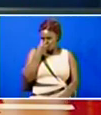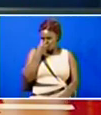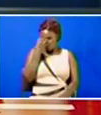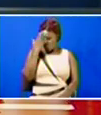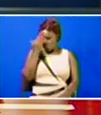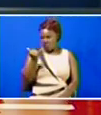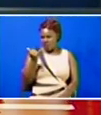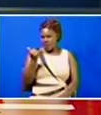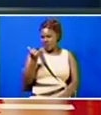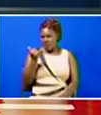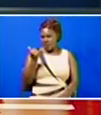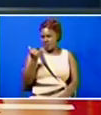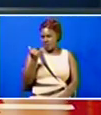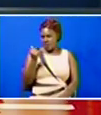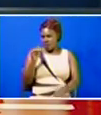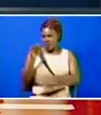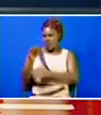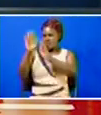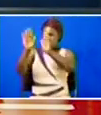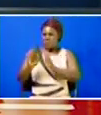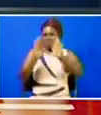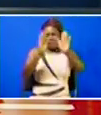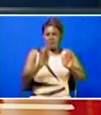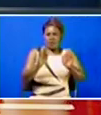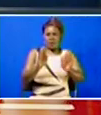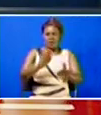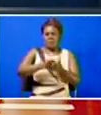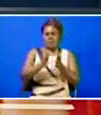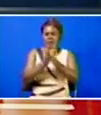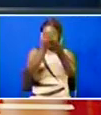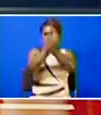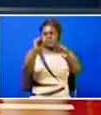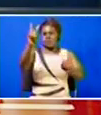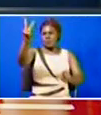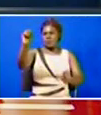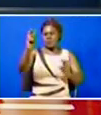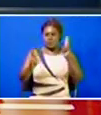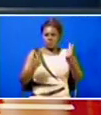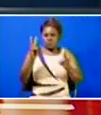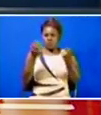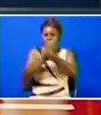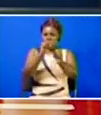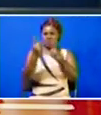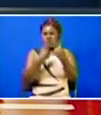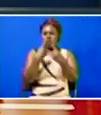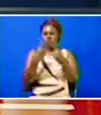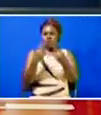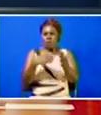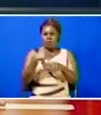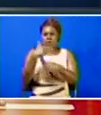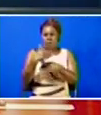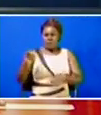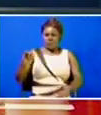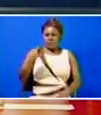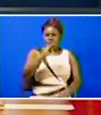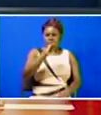after he called early campaigns in his quest to become the president in 2022. The president, who spoke after an event in Eastlands